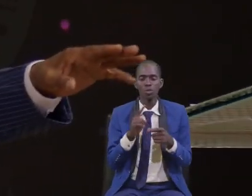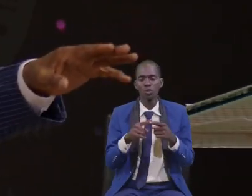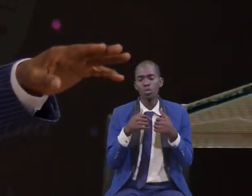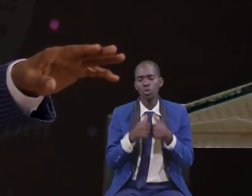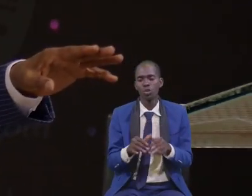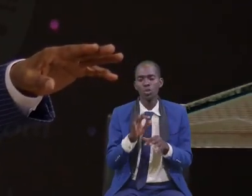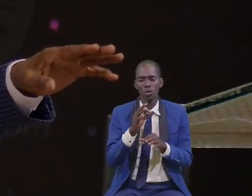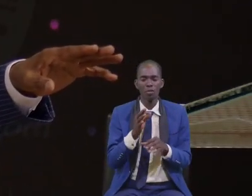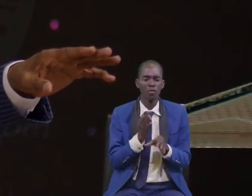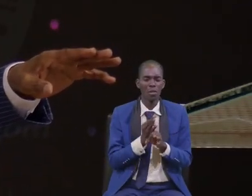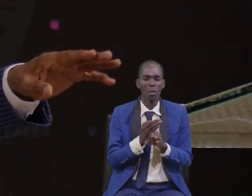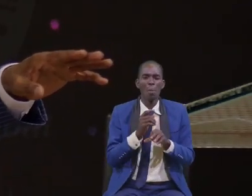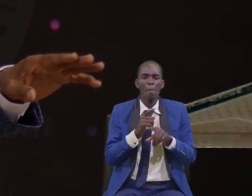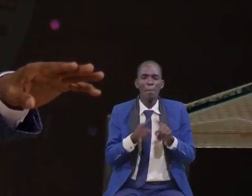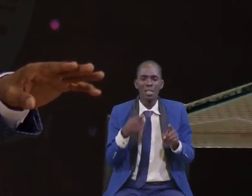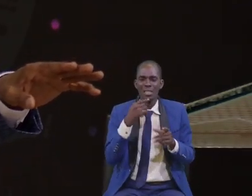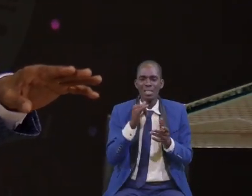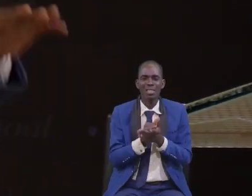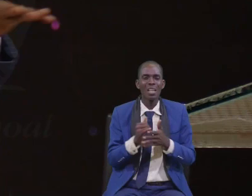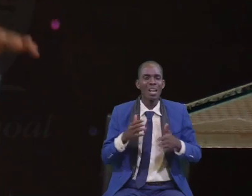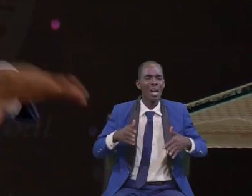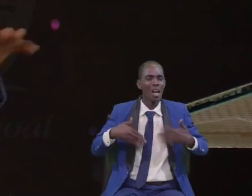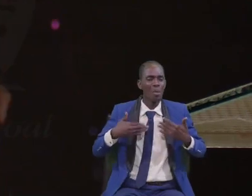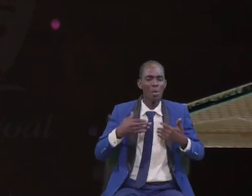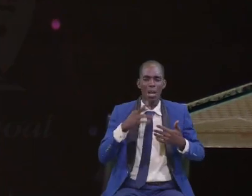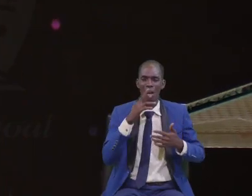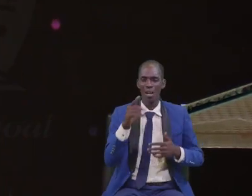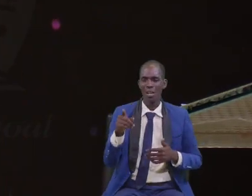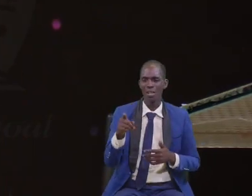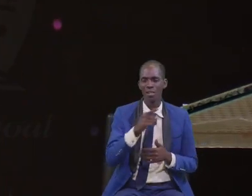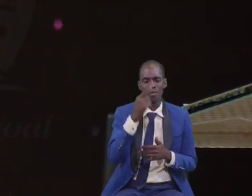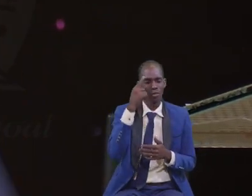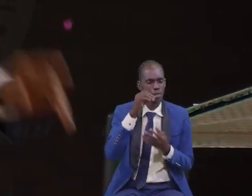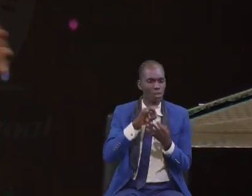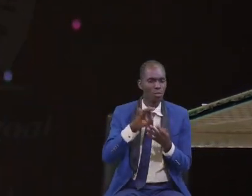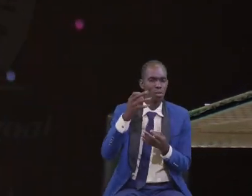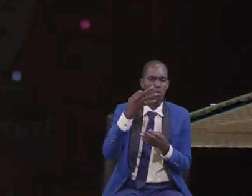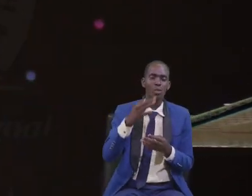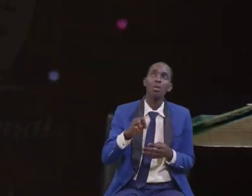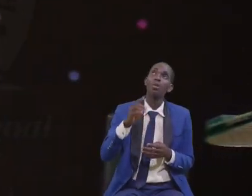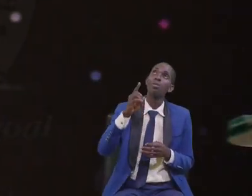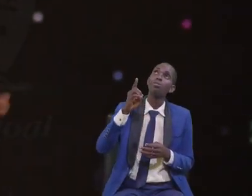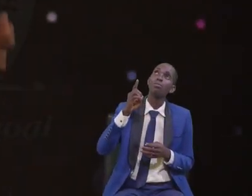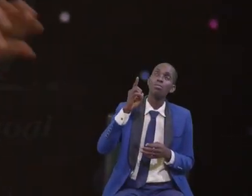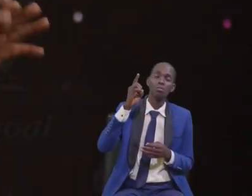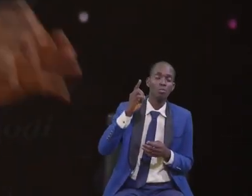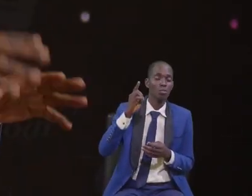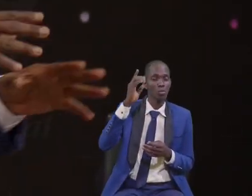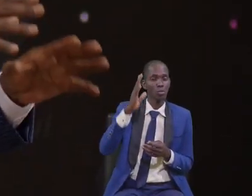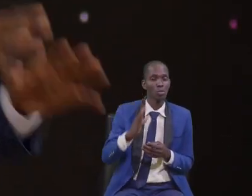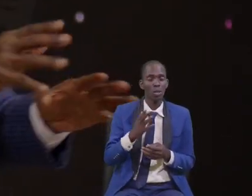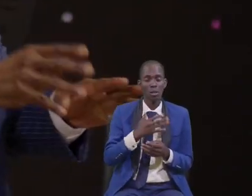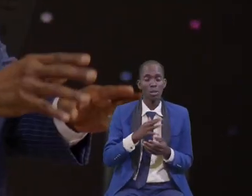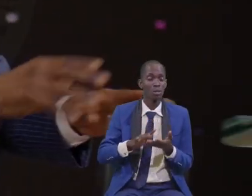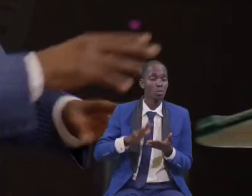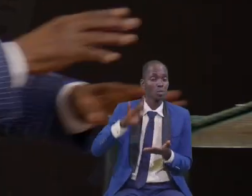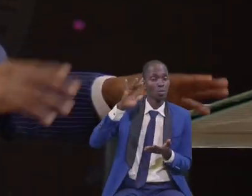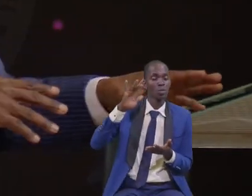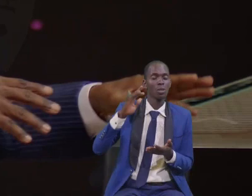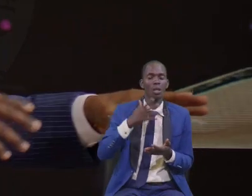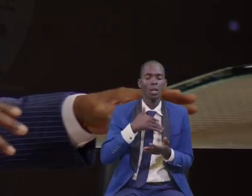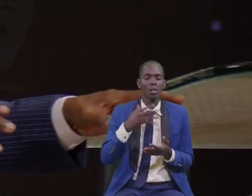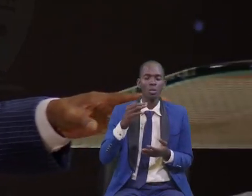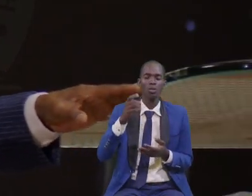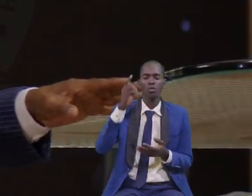the Spirit of glory and of God resteth upon you. On their part, he